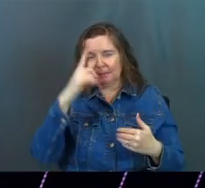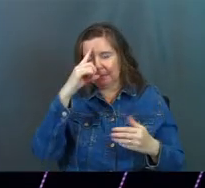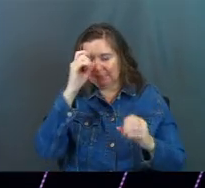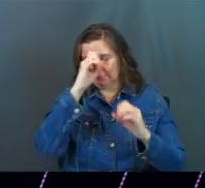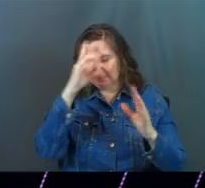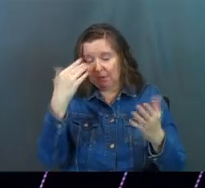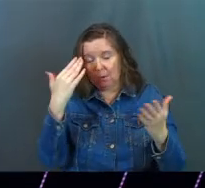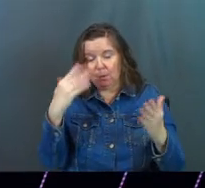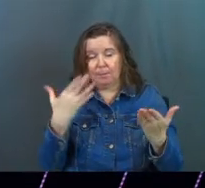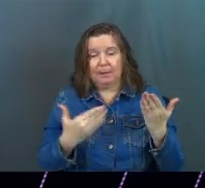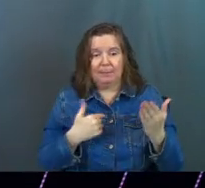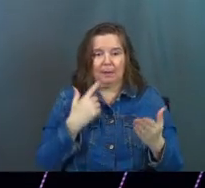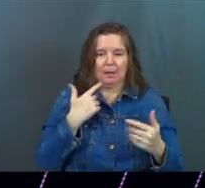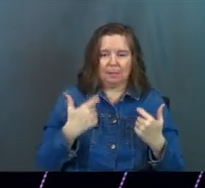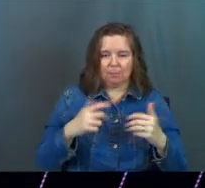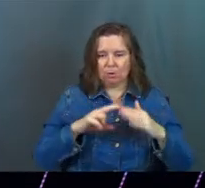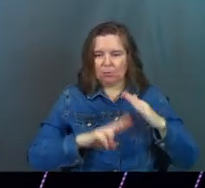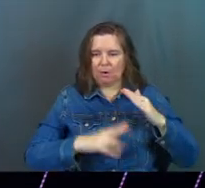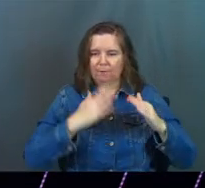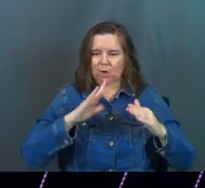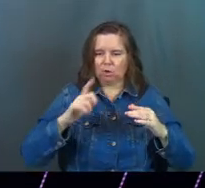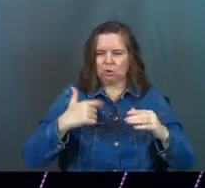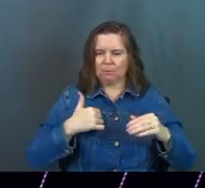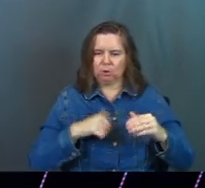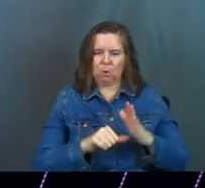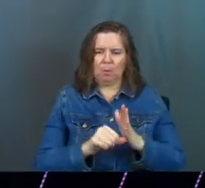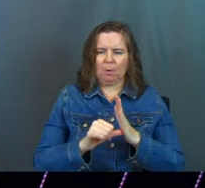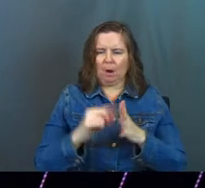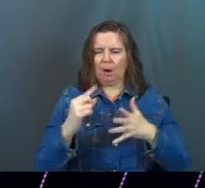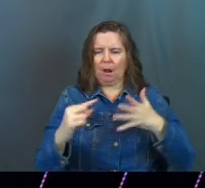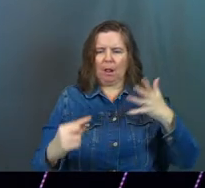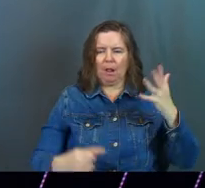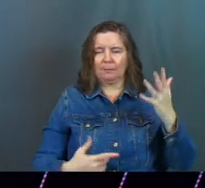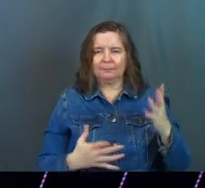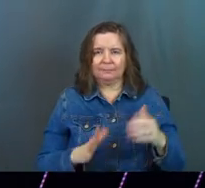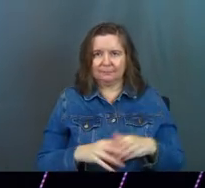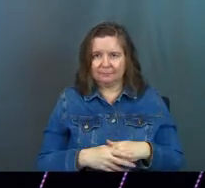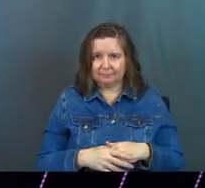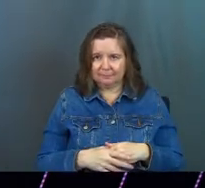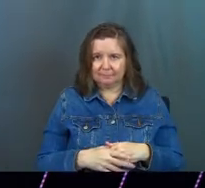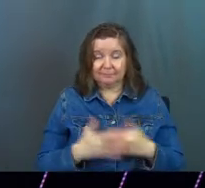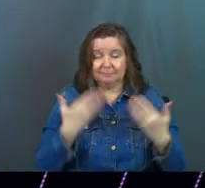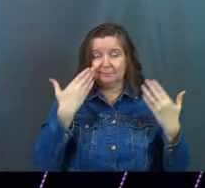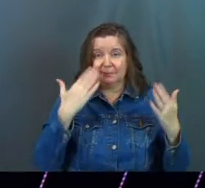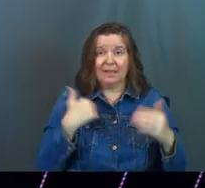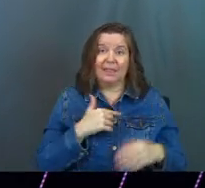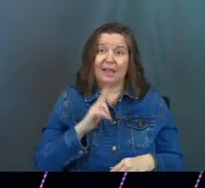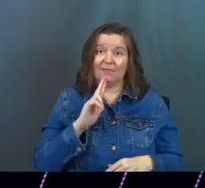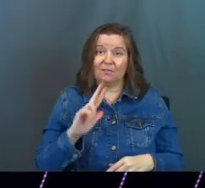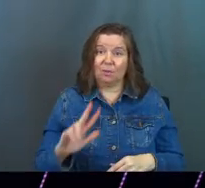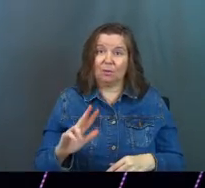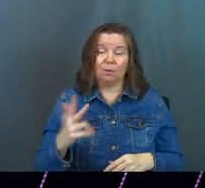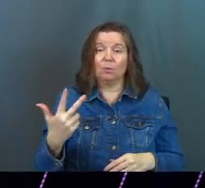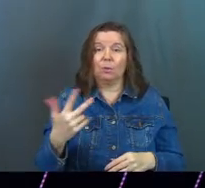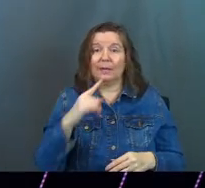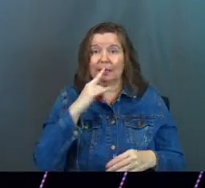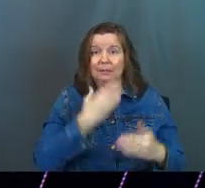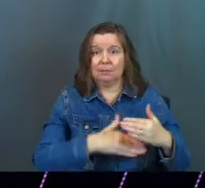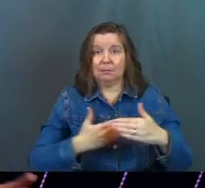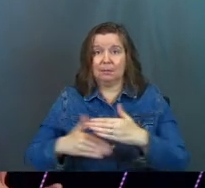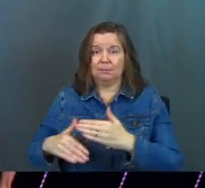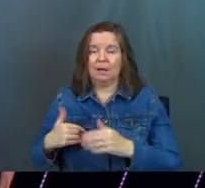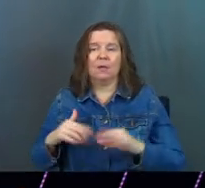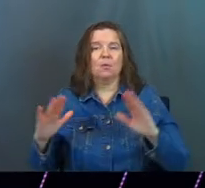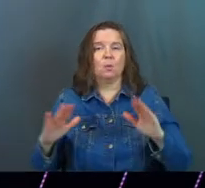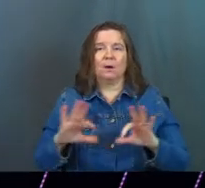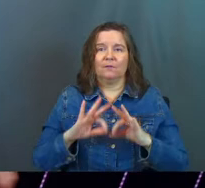mind. Maybe he's like, I'm this big prophet of God. She'll be so impressed. And they have three kids. And they're